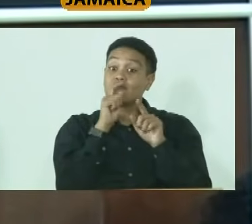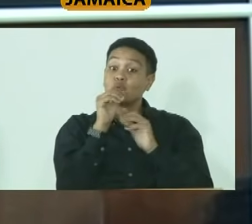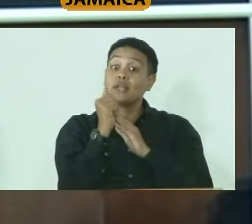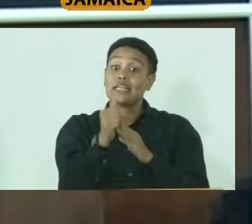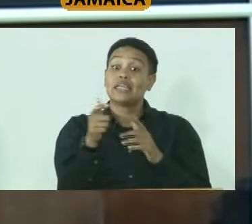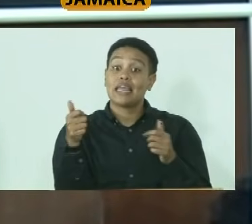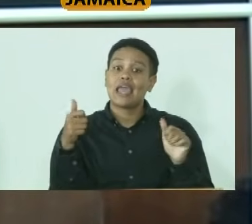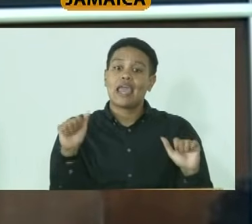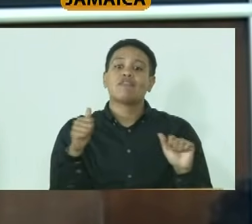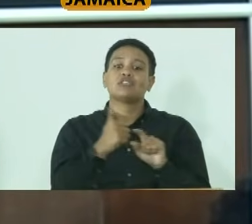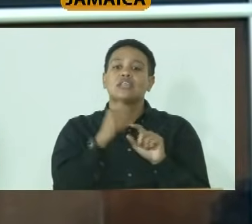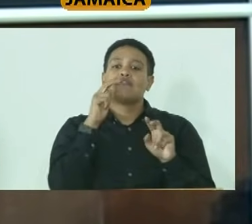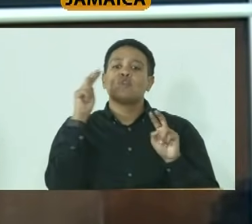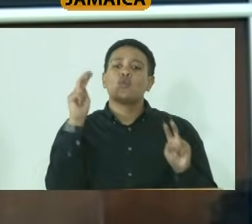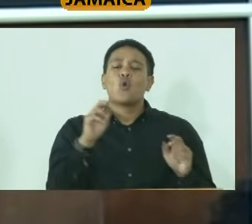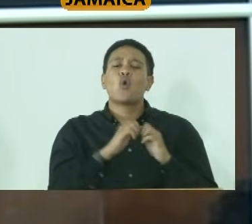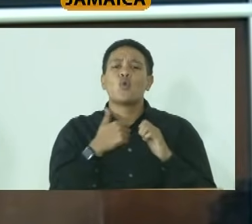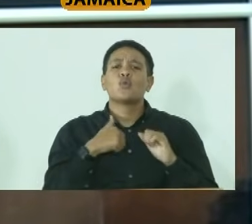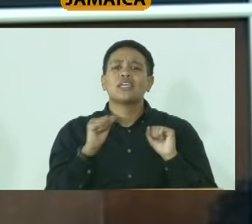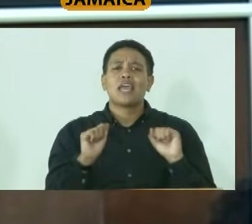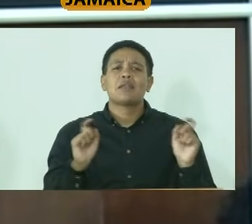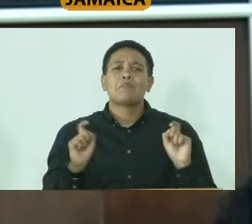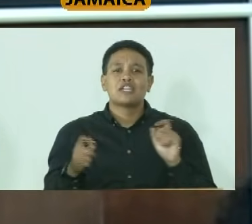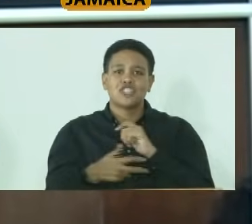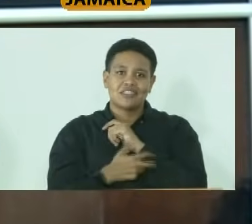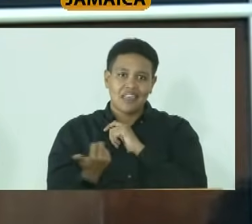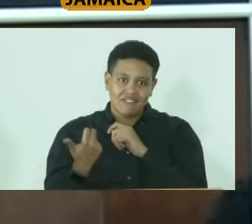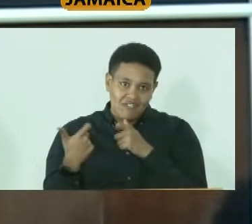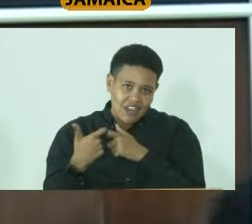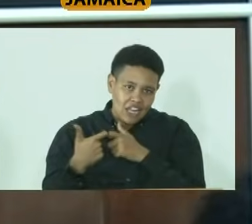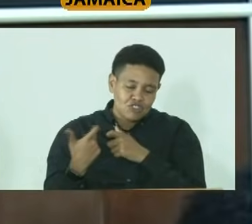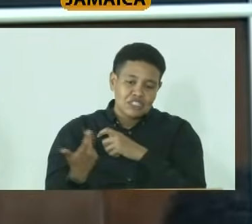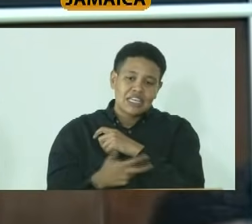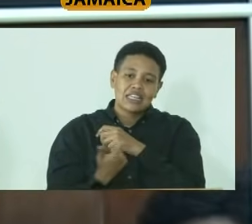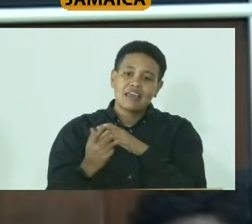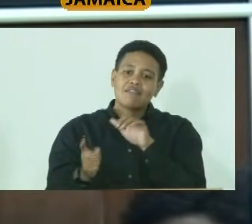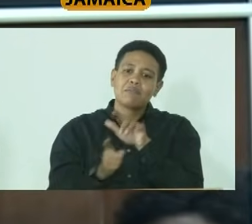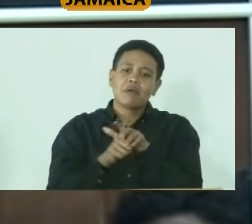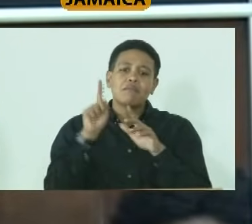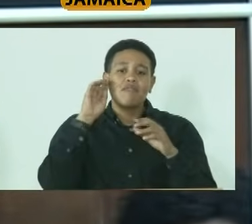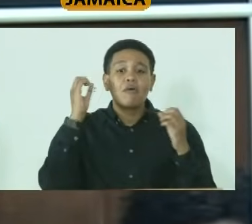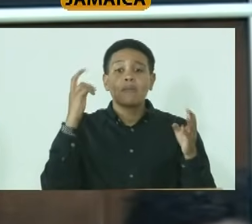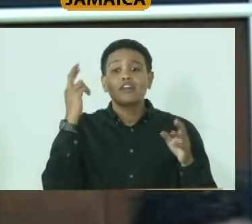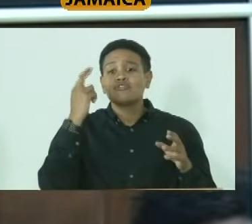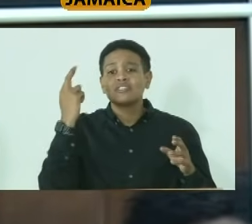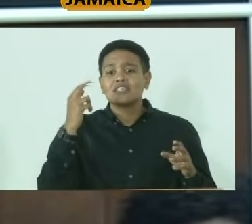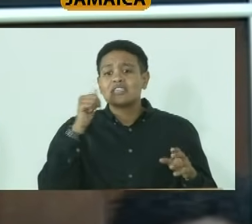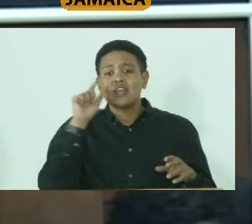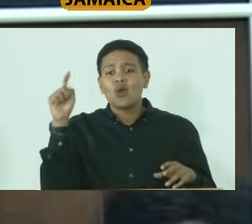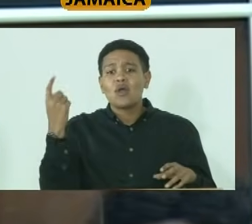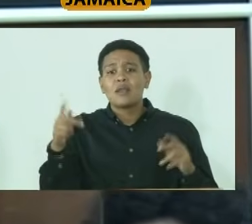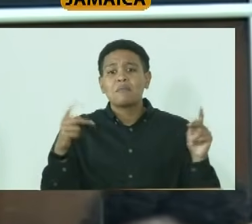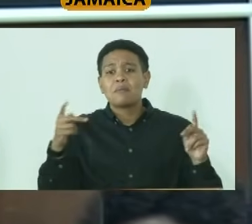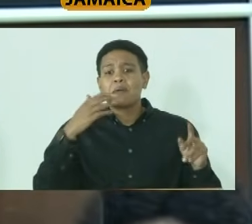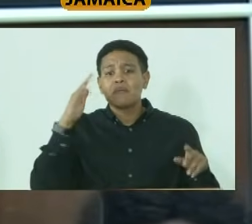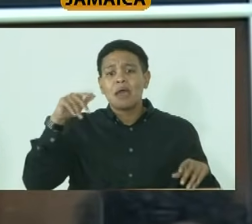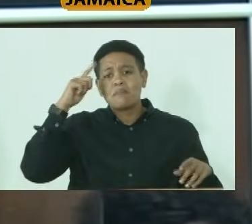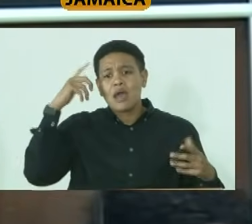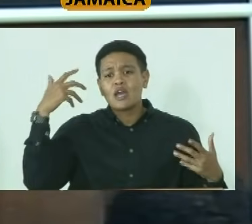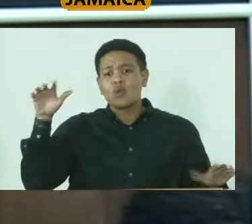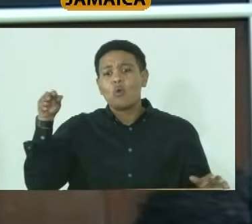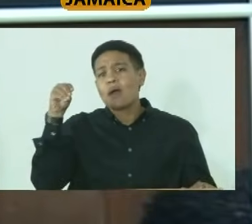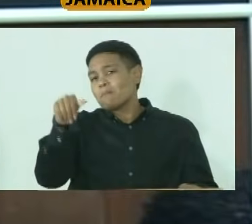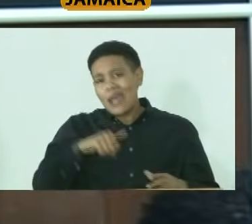effort in looking at how we can deal with theft. Theft arises for a number of reasons. It's not just that people bad mind and don't want to